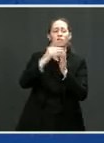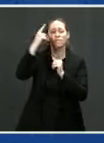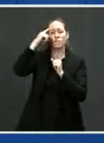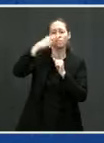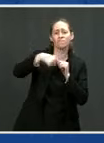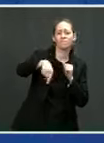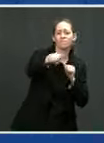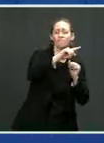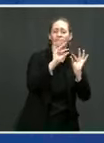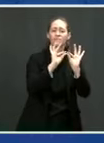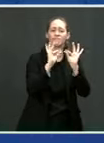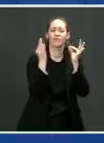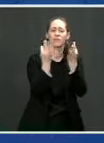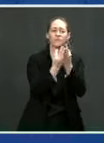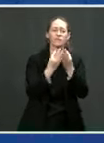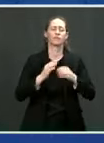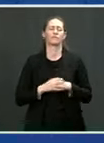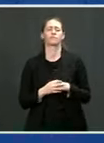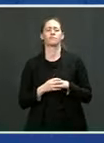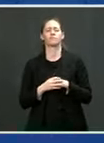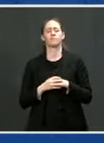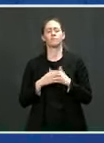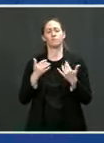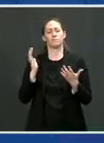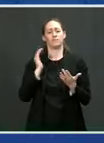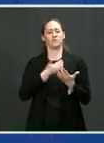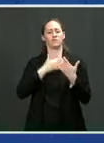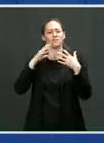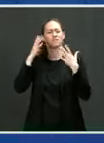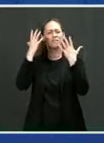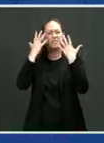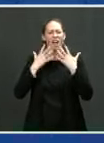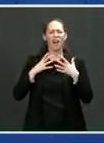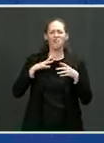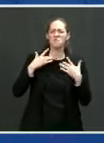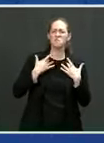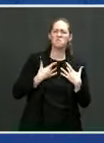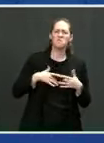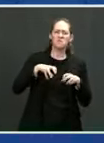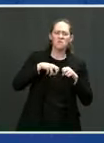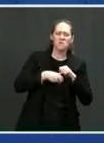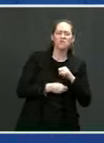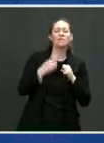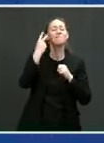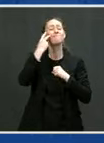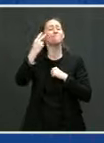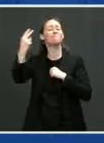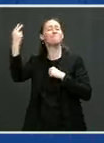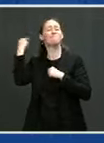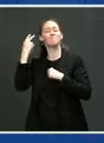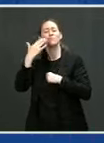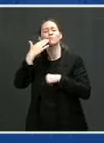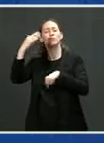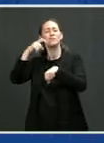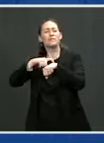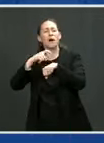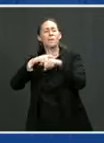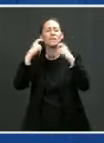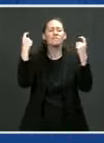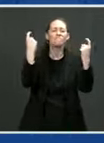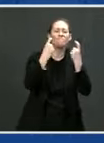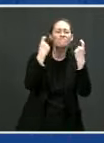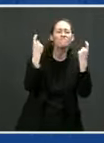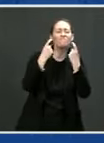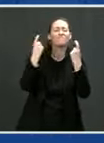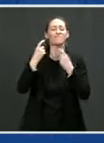Soothe our sorrow with the indelible memories of good times shared with him, evidence of the blessings of a life